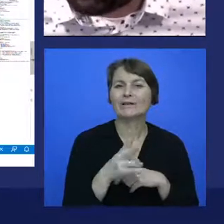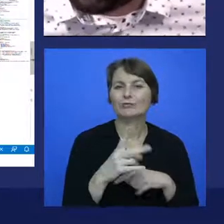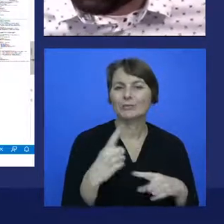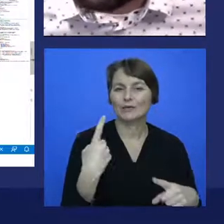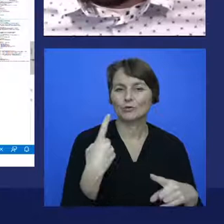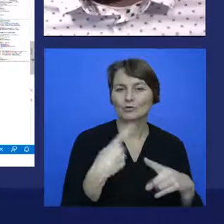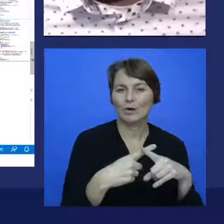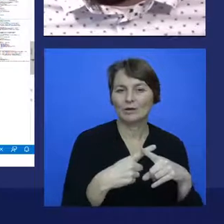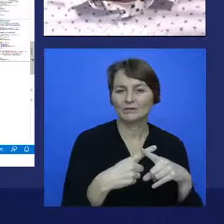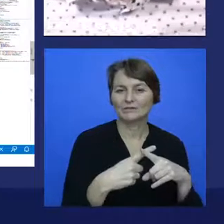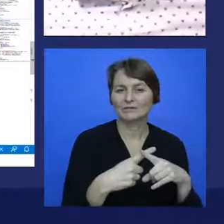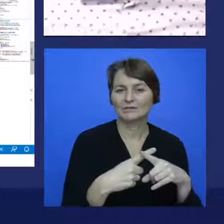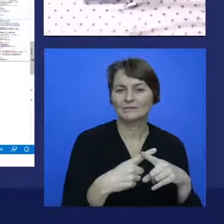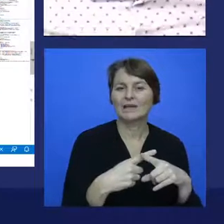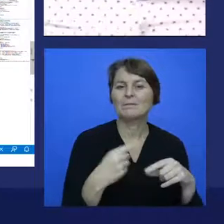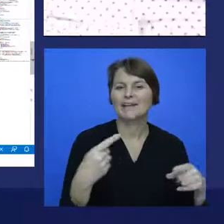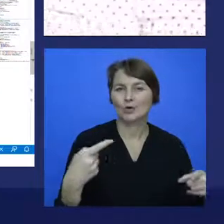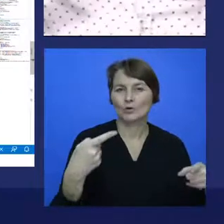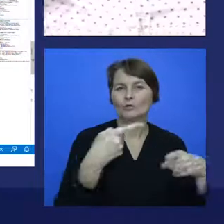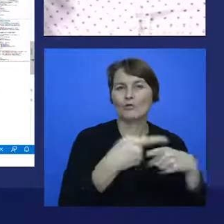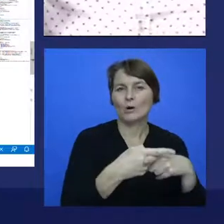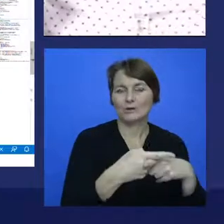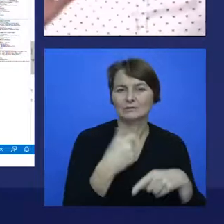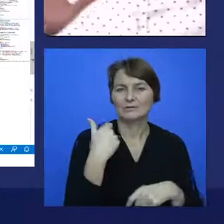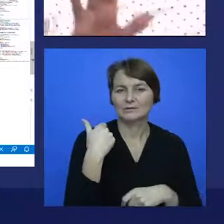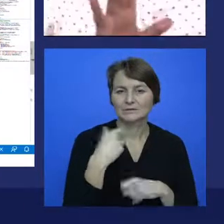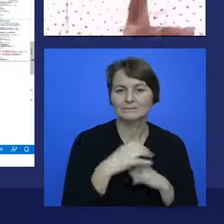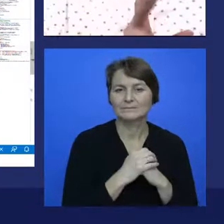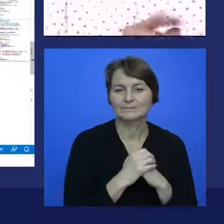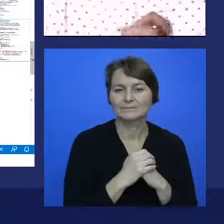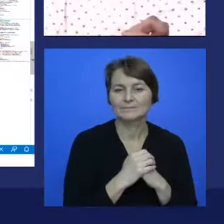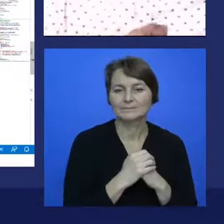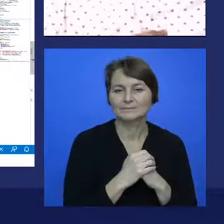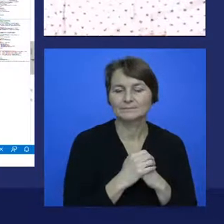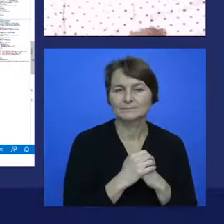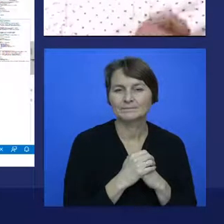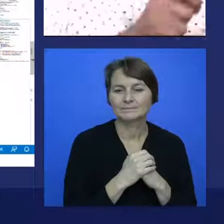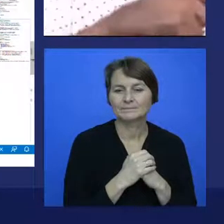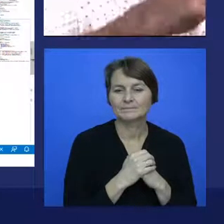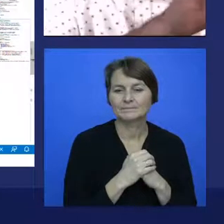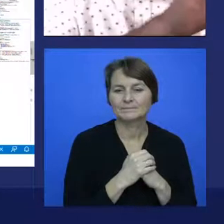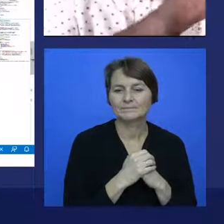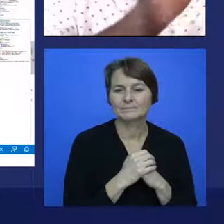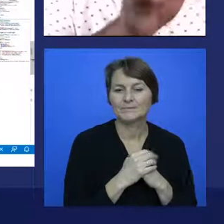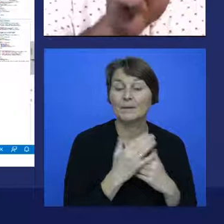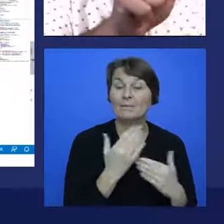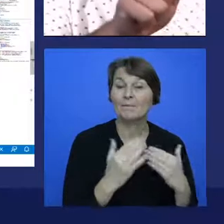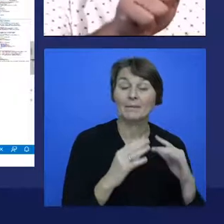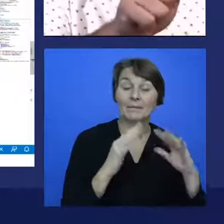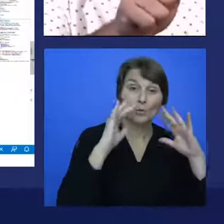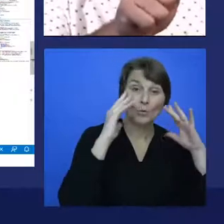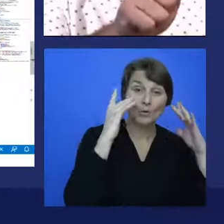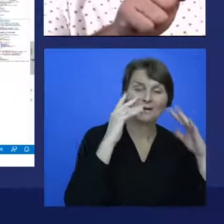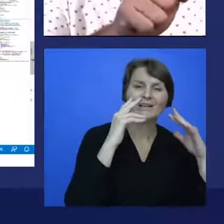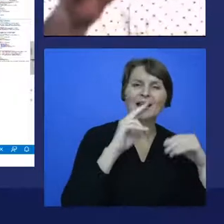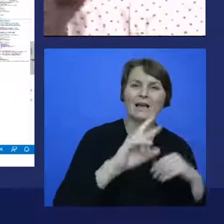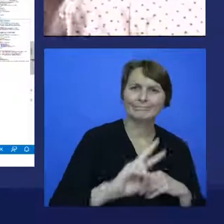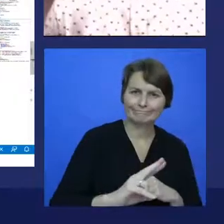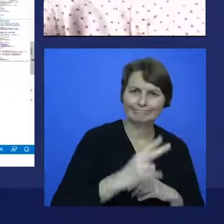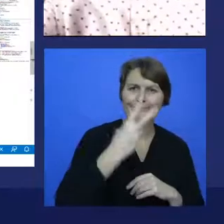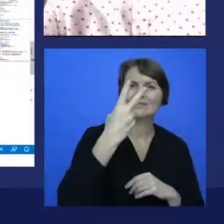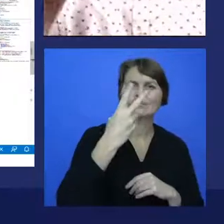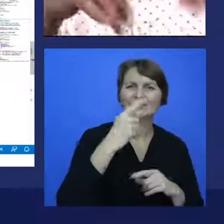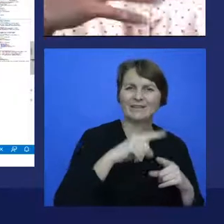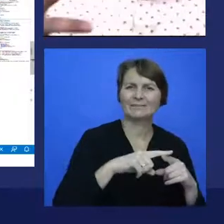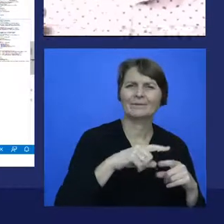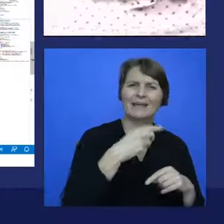but here I'm using cross entropy. And you're probably wondering, well, how did you went from mean squared error, which is the h of x